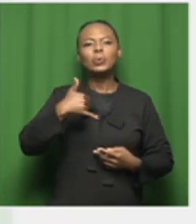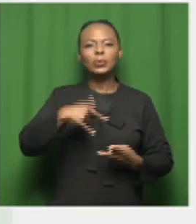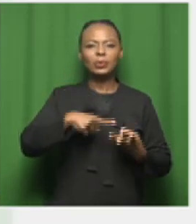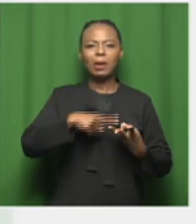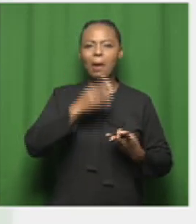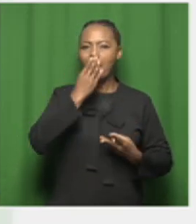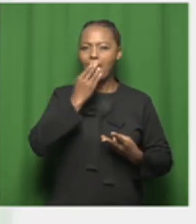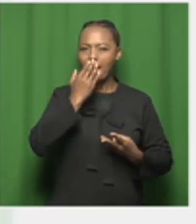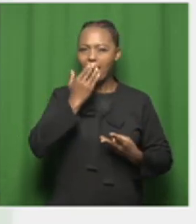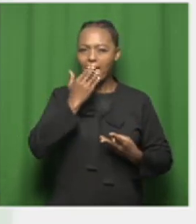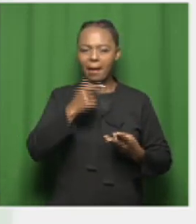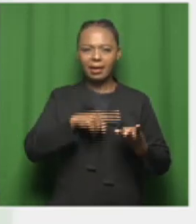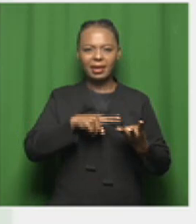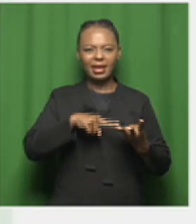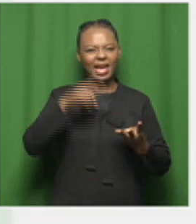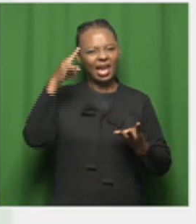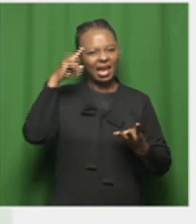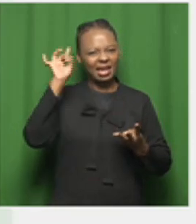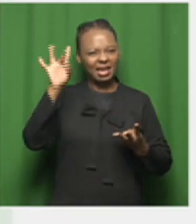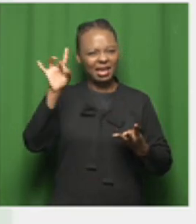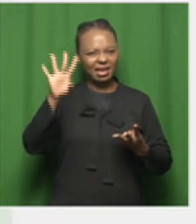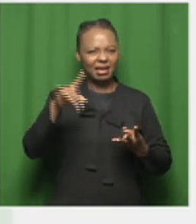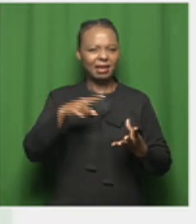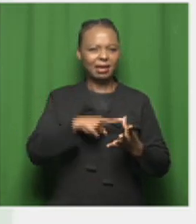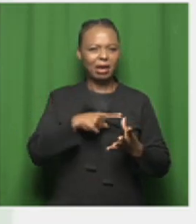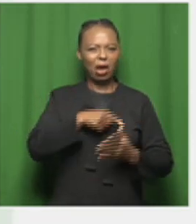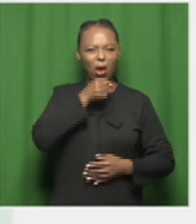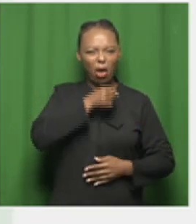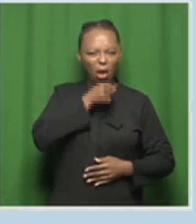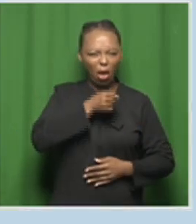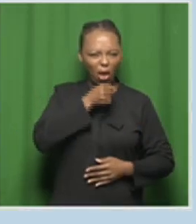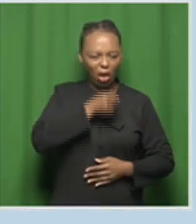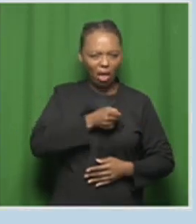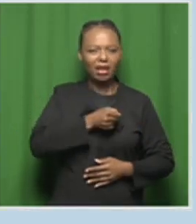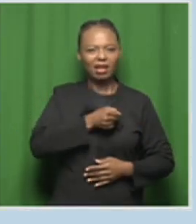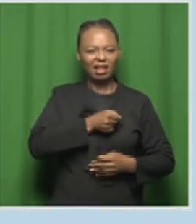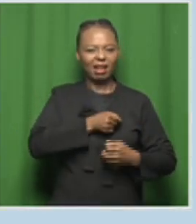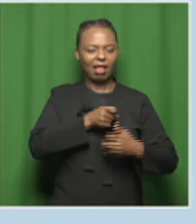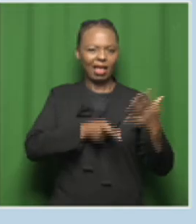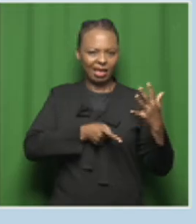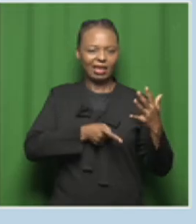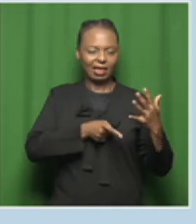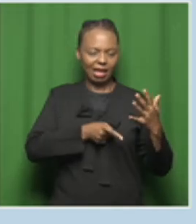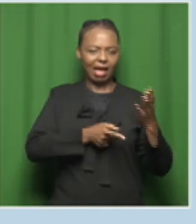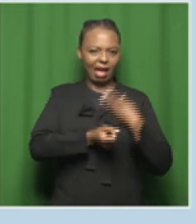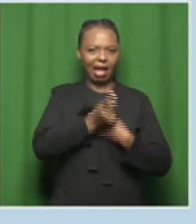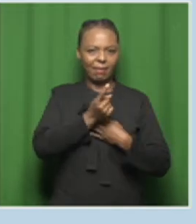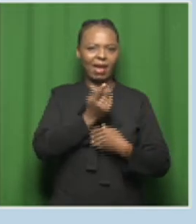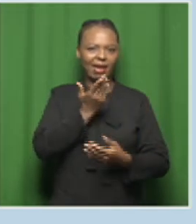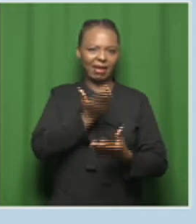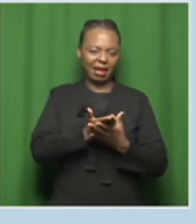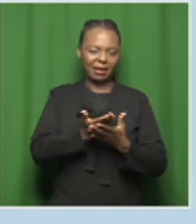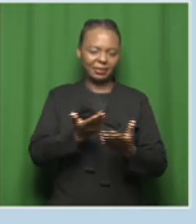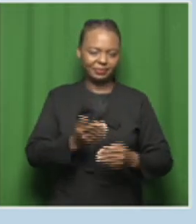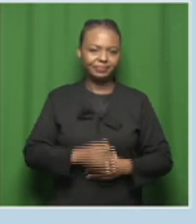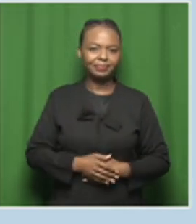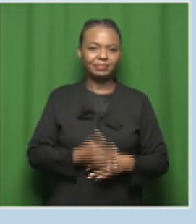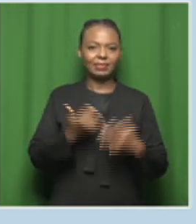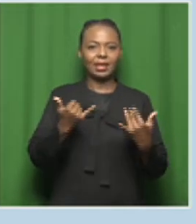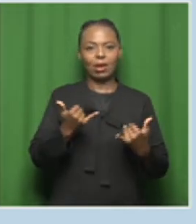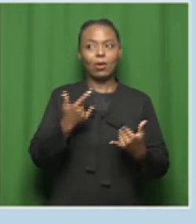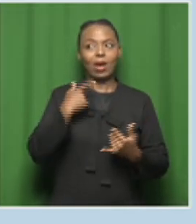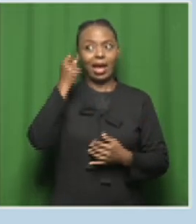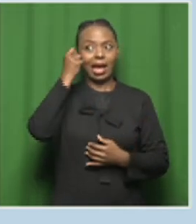fever. But to help us unpack, what this is and also understand who is at risk, we're joined virtually now